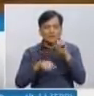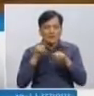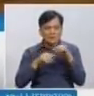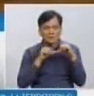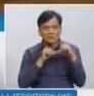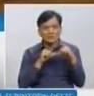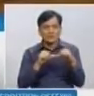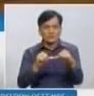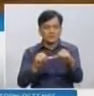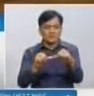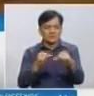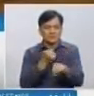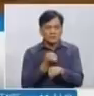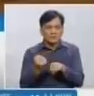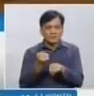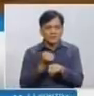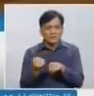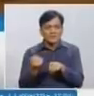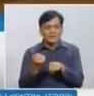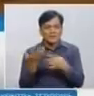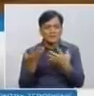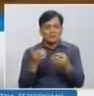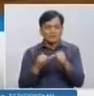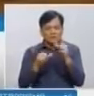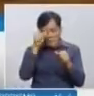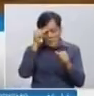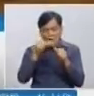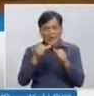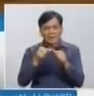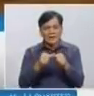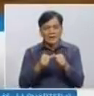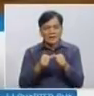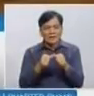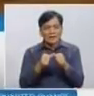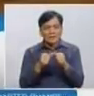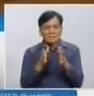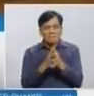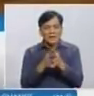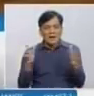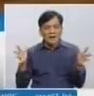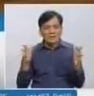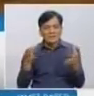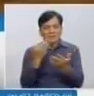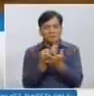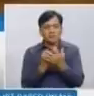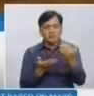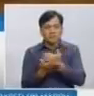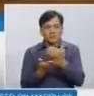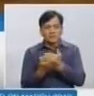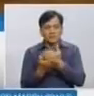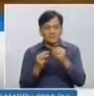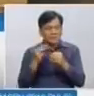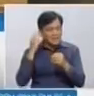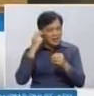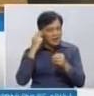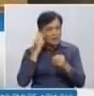will endure. For as long as I can remember, the bulk of the income generated in